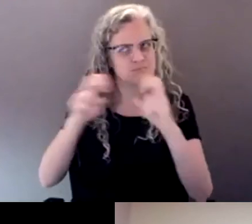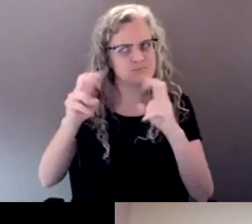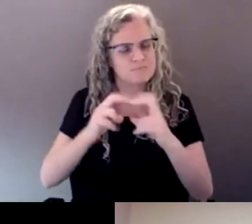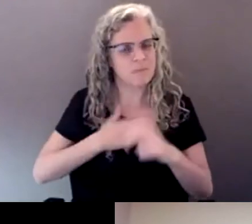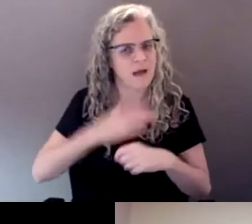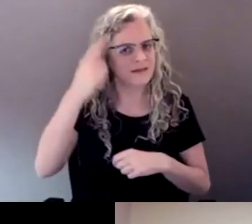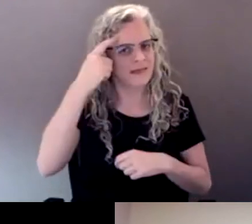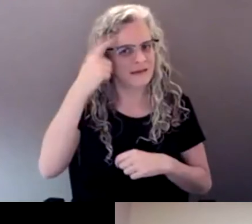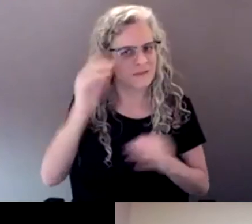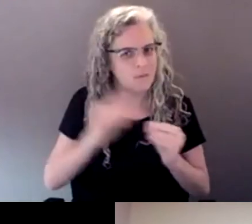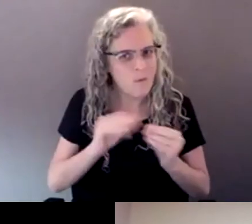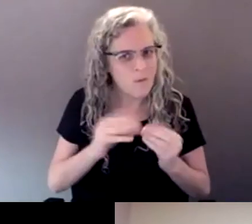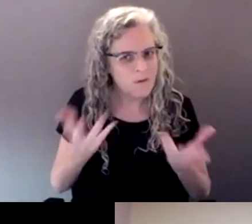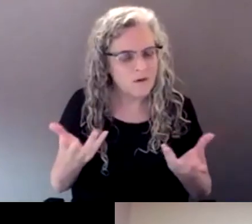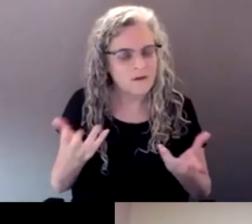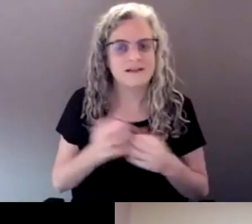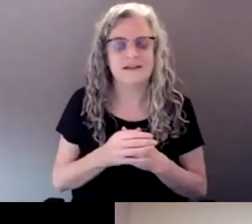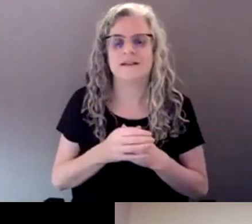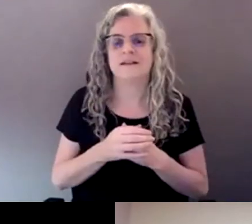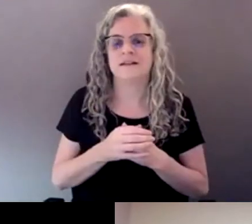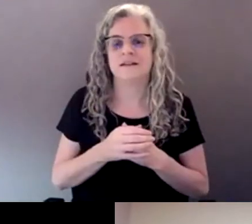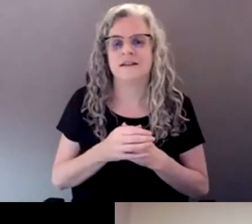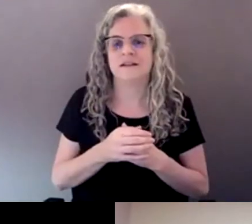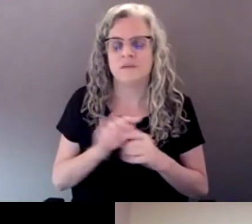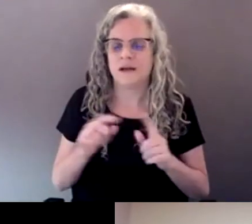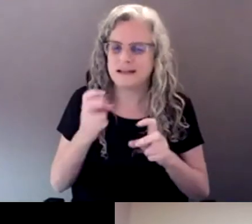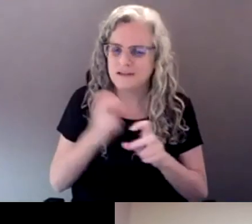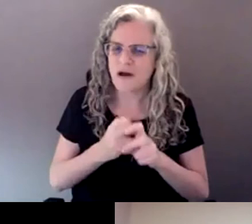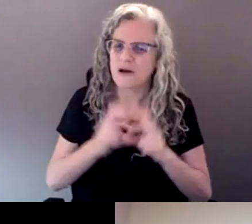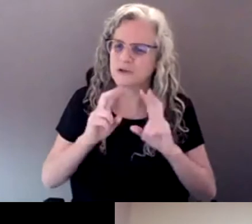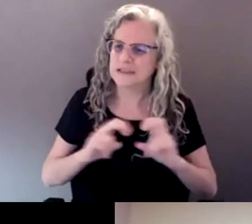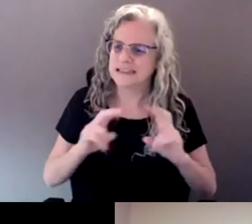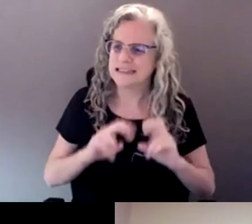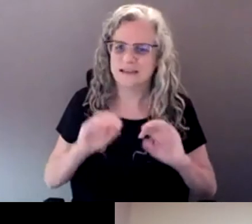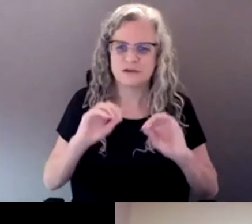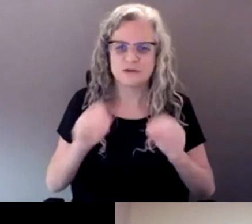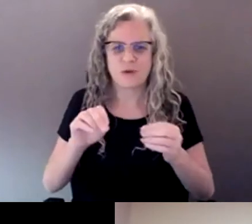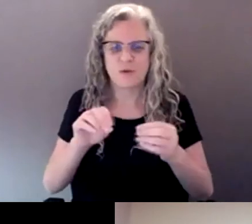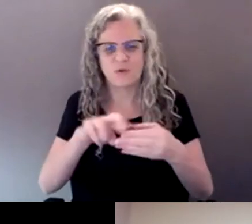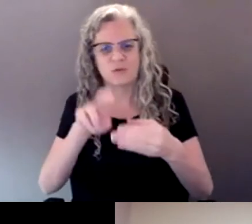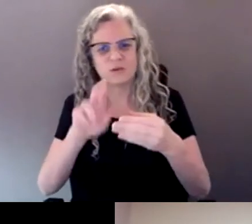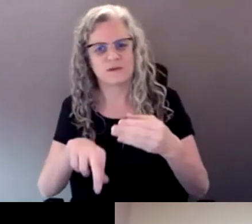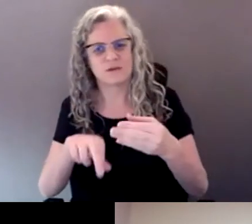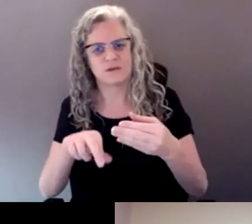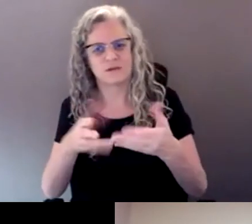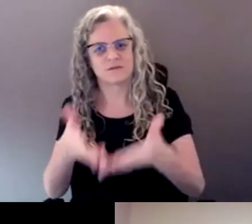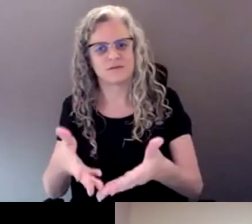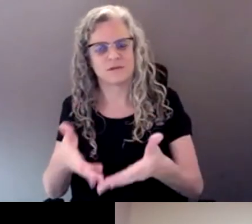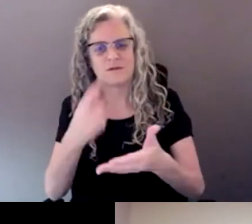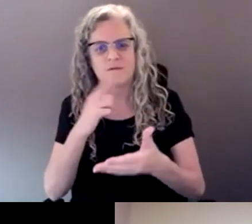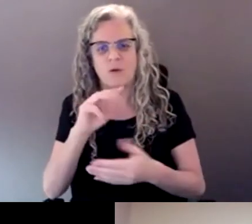But it's very hard to do that. There's no outcome analysis to our moral certainties. Even